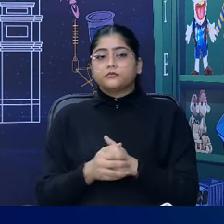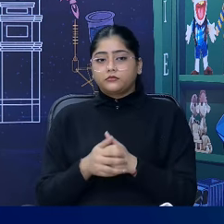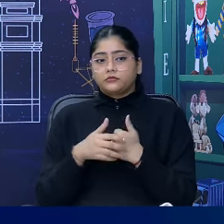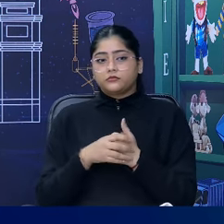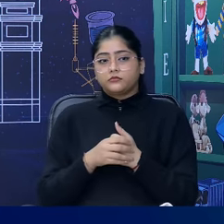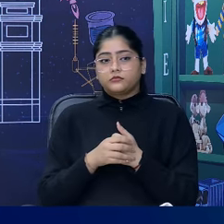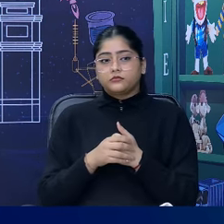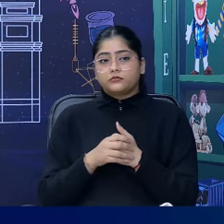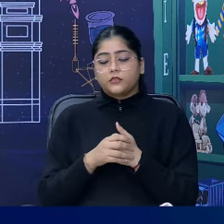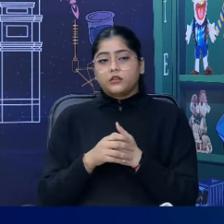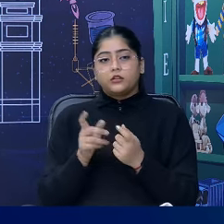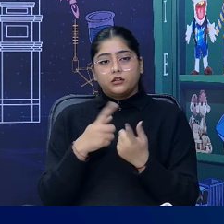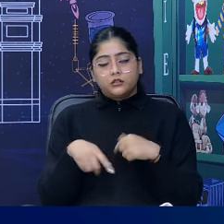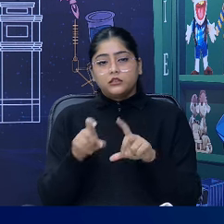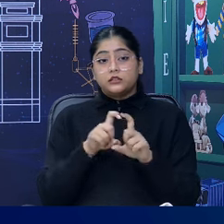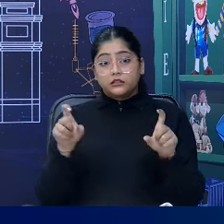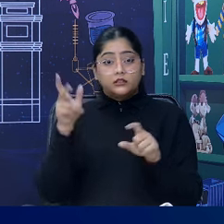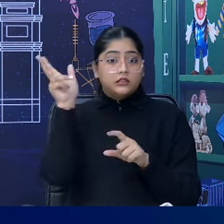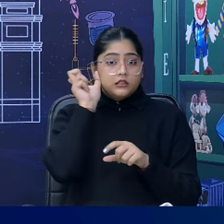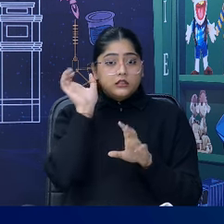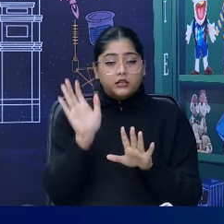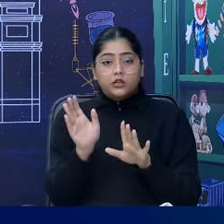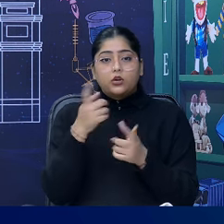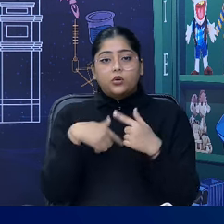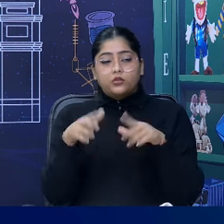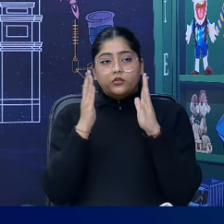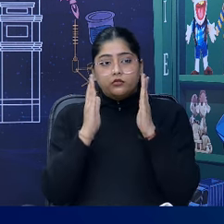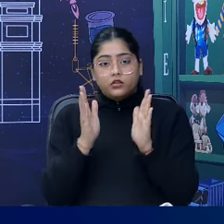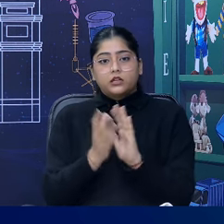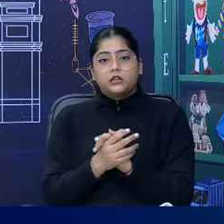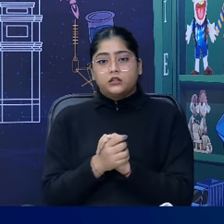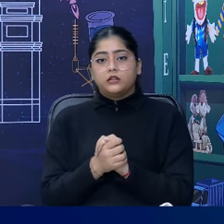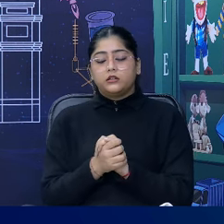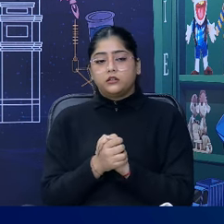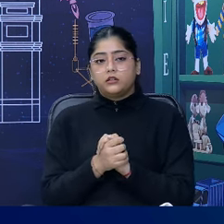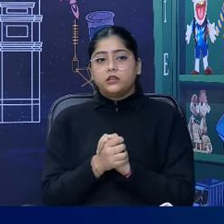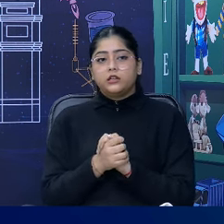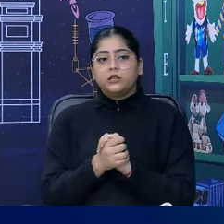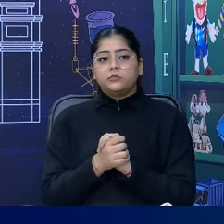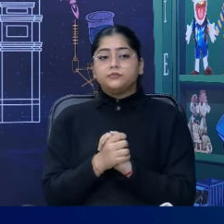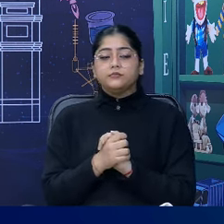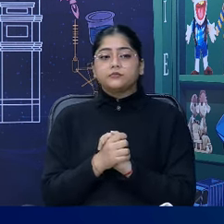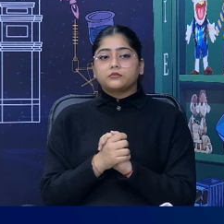Aap bahut dhyan se sun rahe ho, sare students bhi bahut dhyan se sun rahe hain. We can just